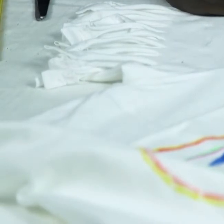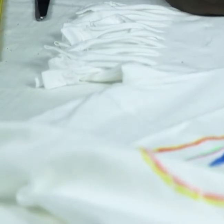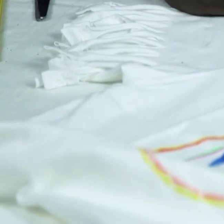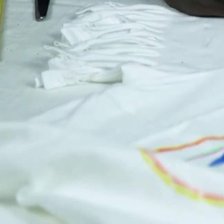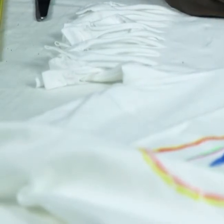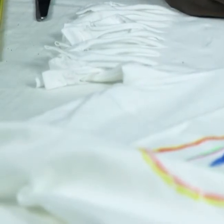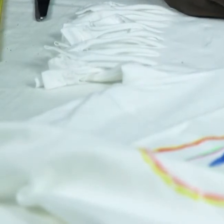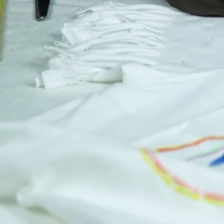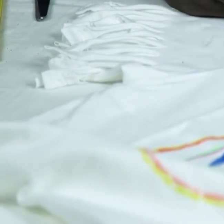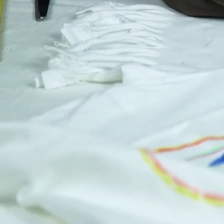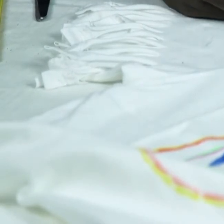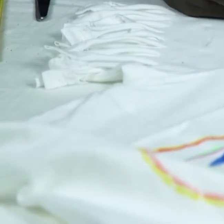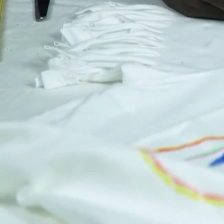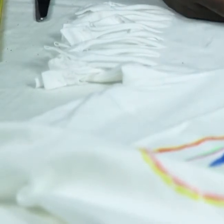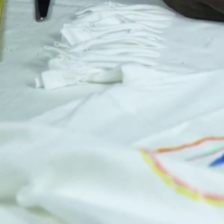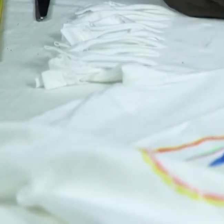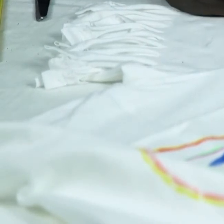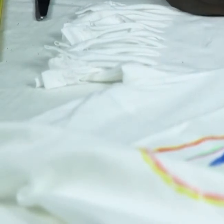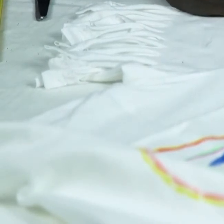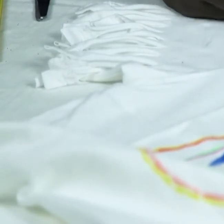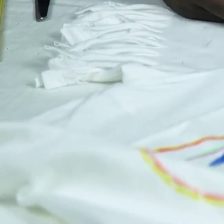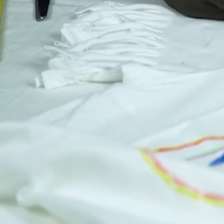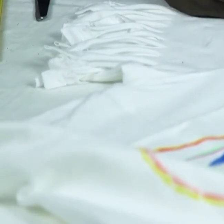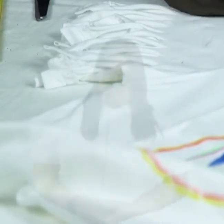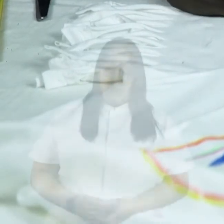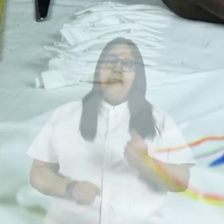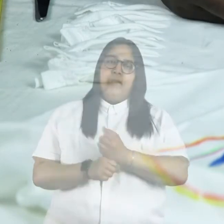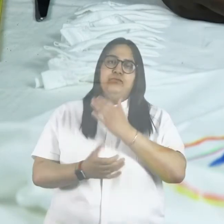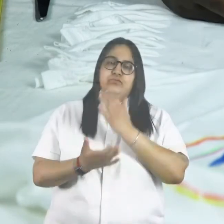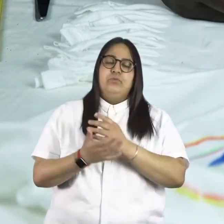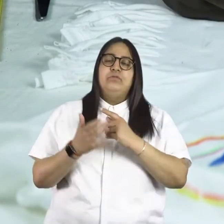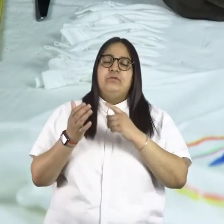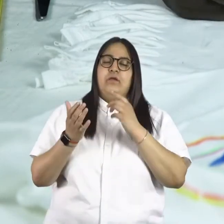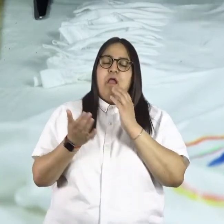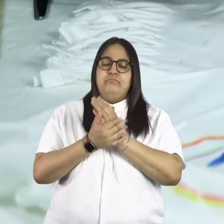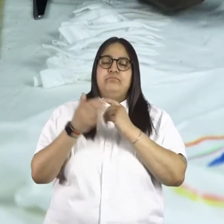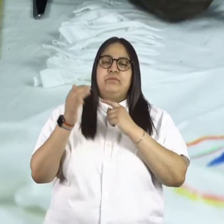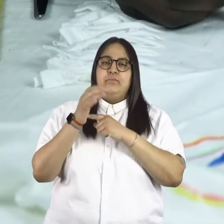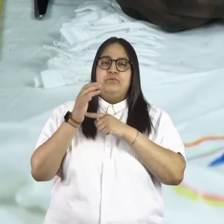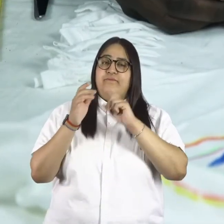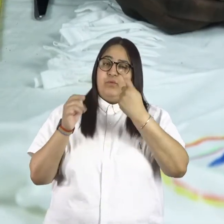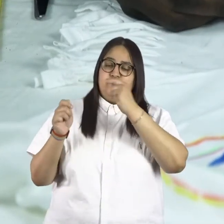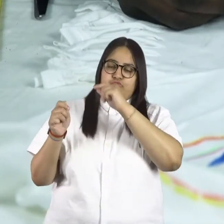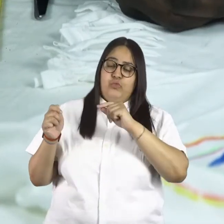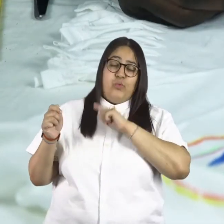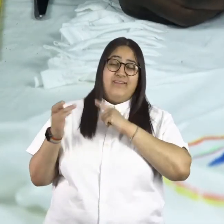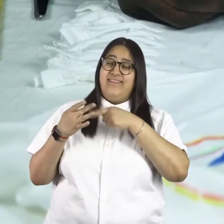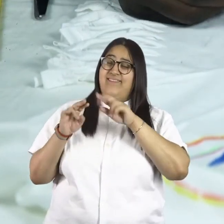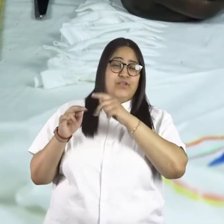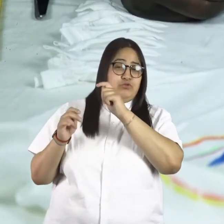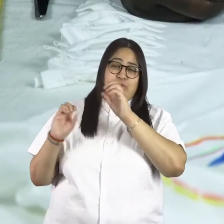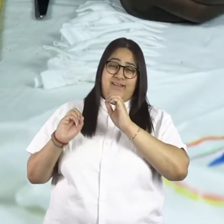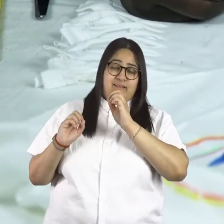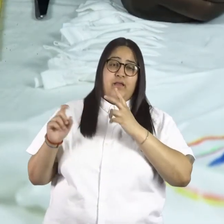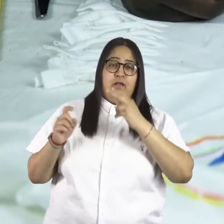So it's important that you draw your lines first